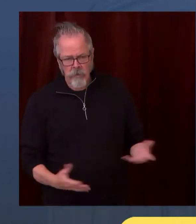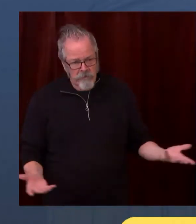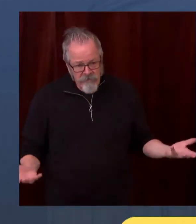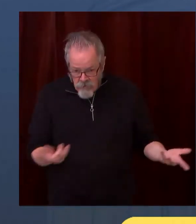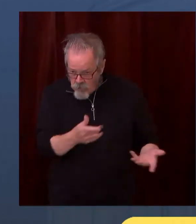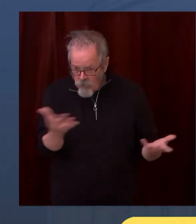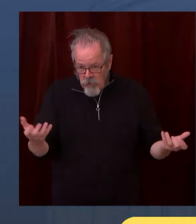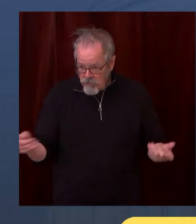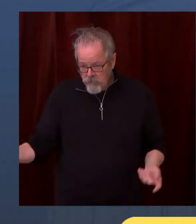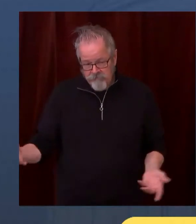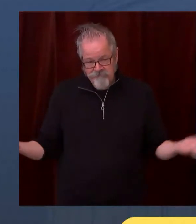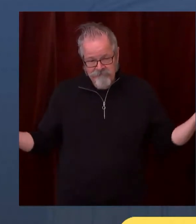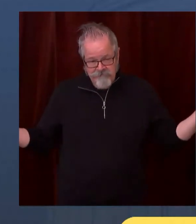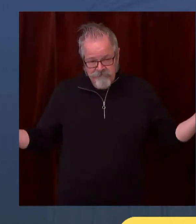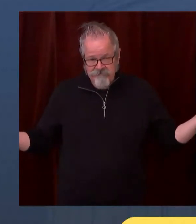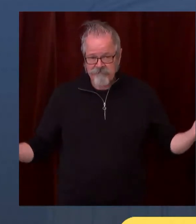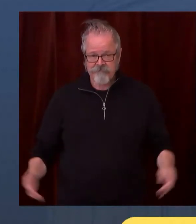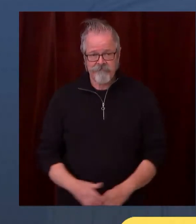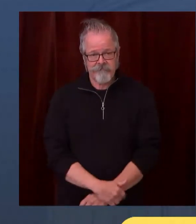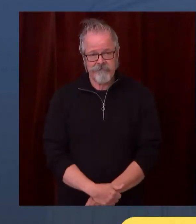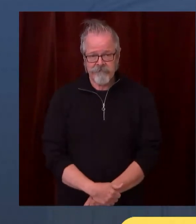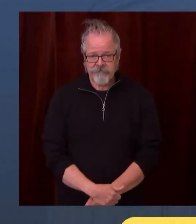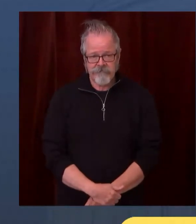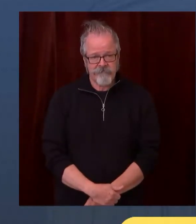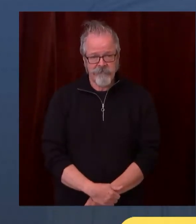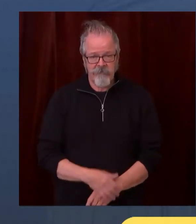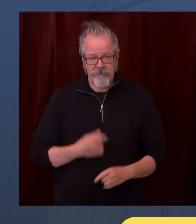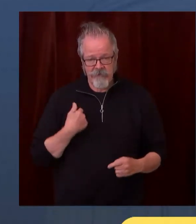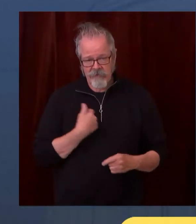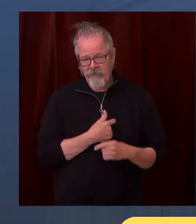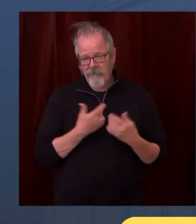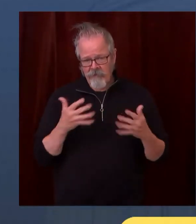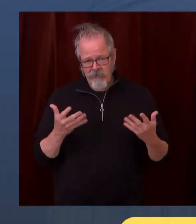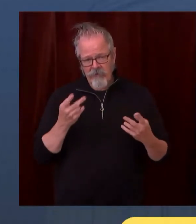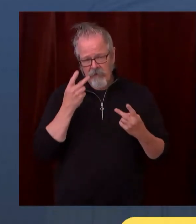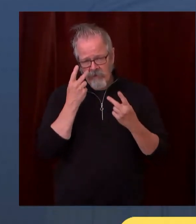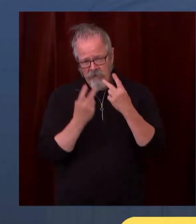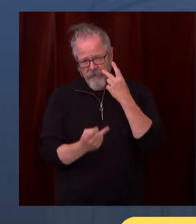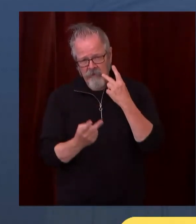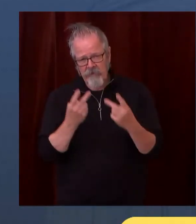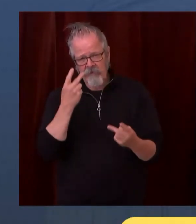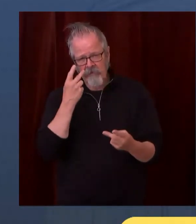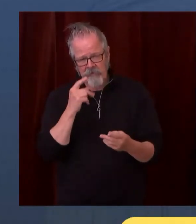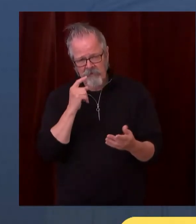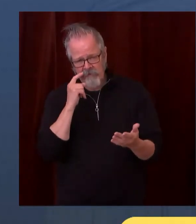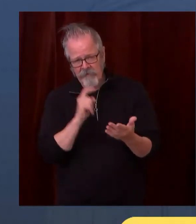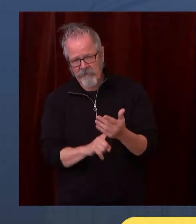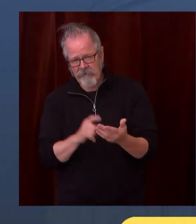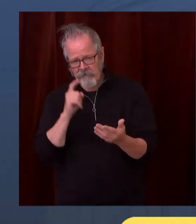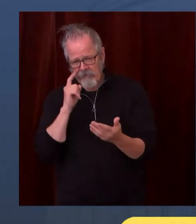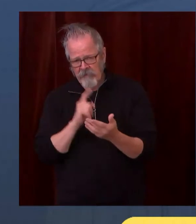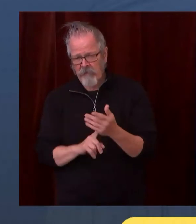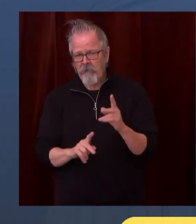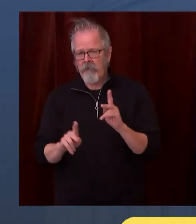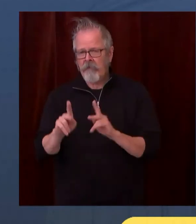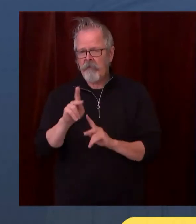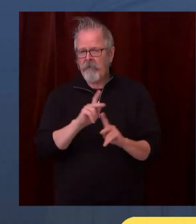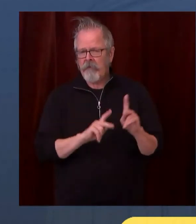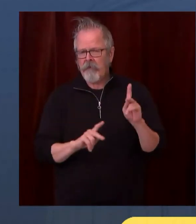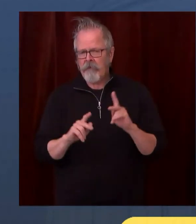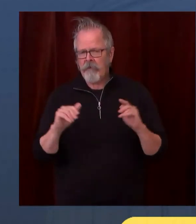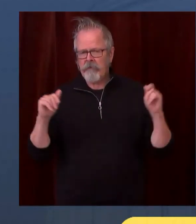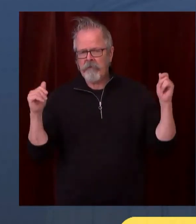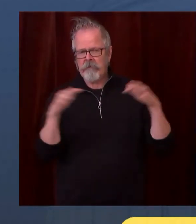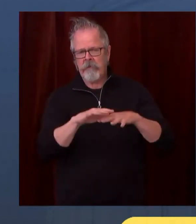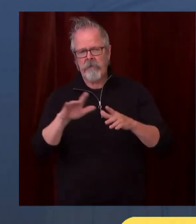pictures. You're an infector rather than a protector. So we're hoping that more people will embrace that philosophy, and we'll